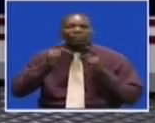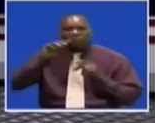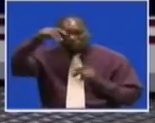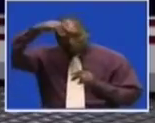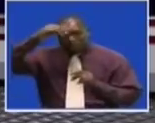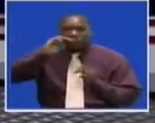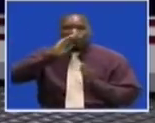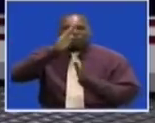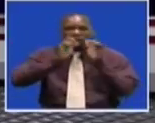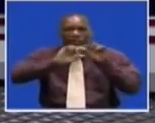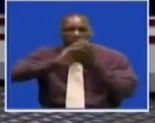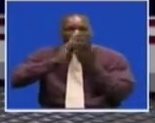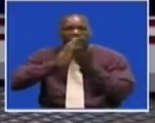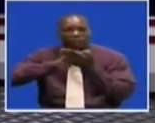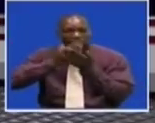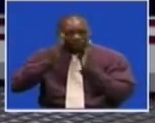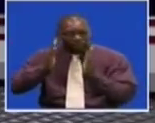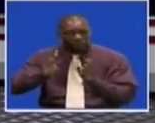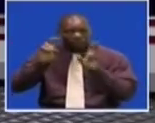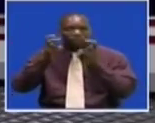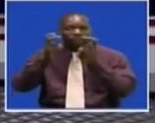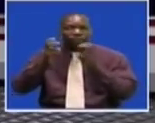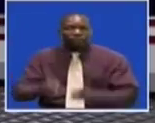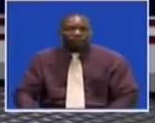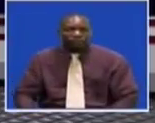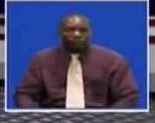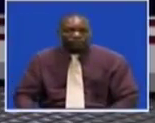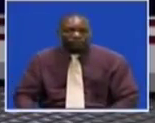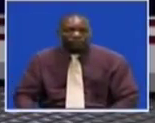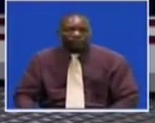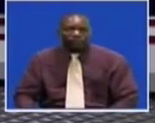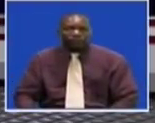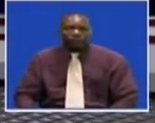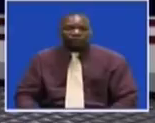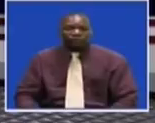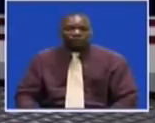Pastor Samson Mwale. We start the news with the headlines.